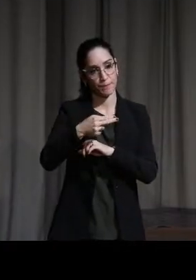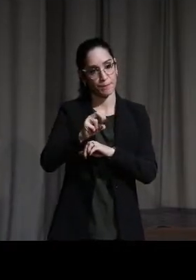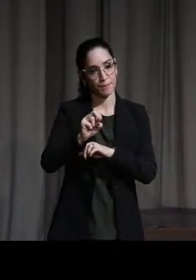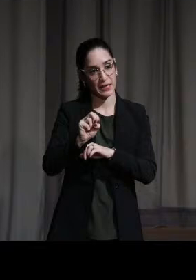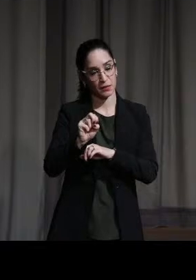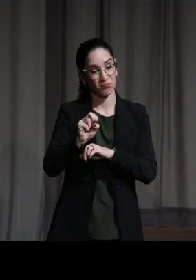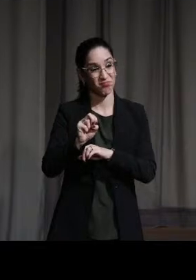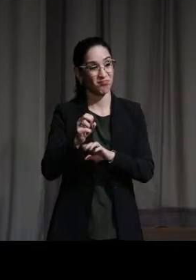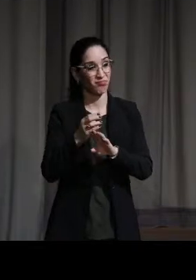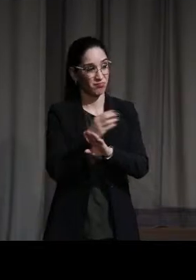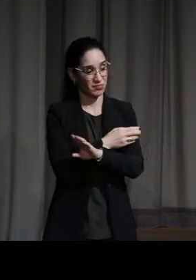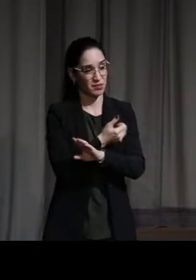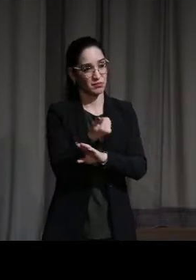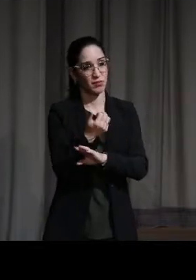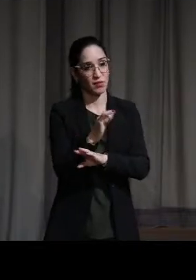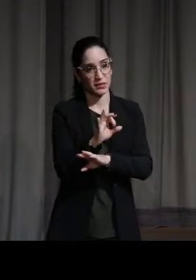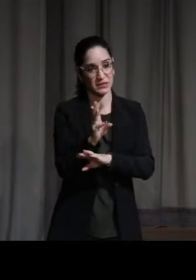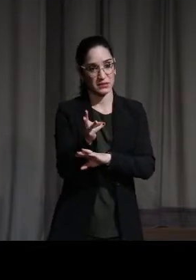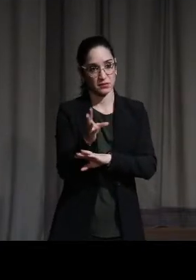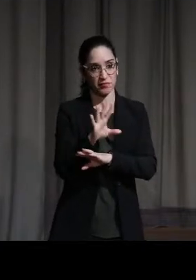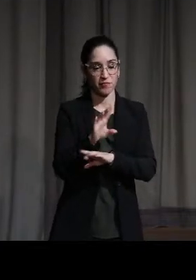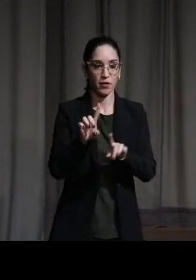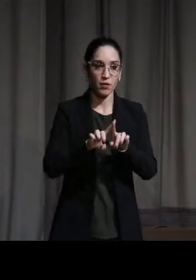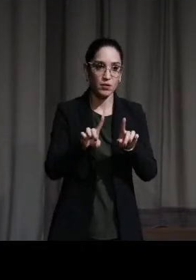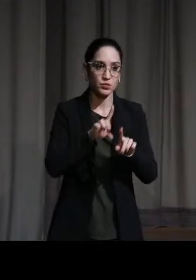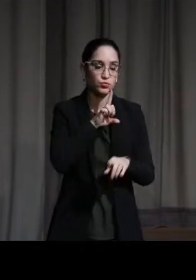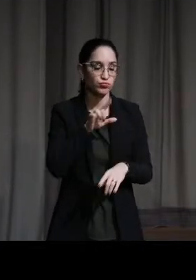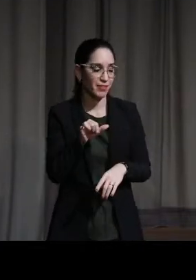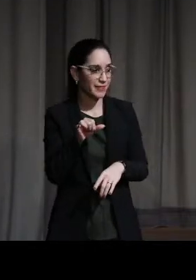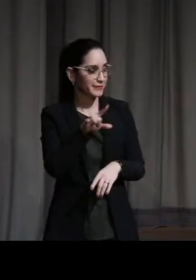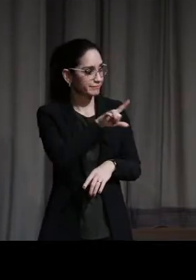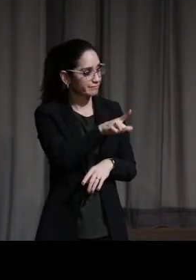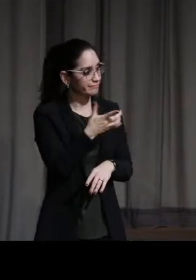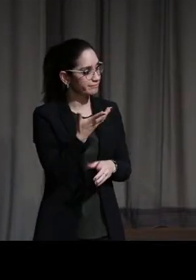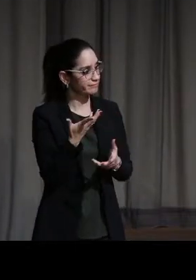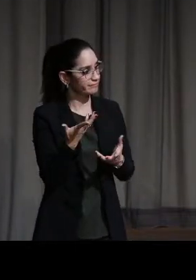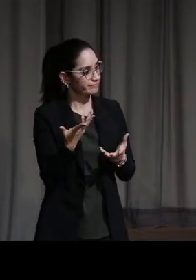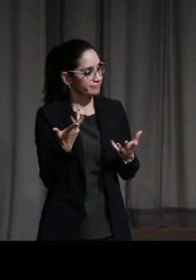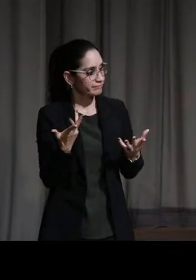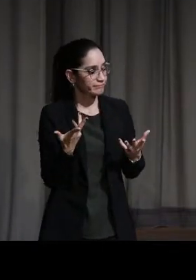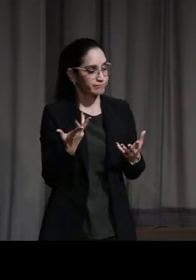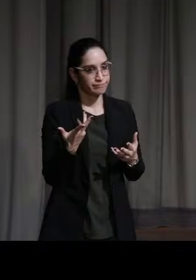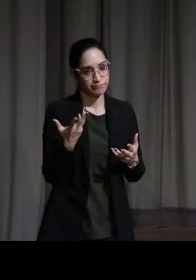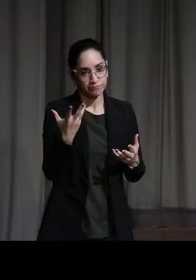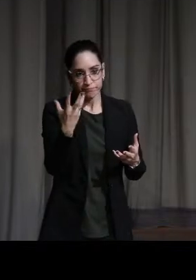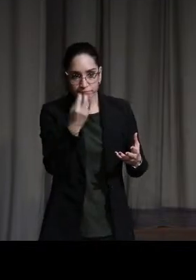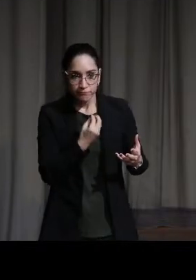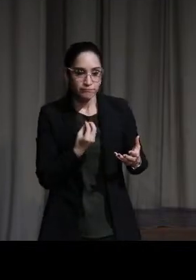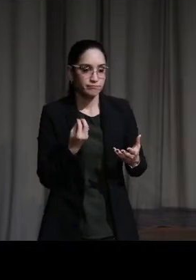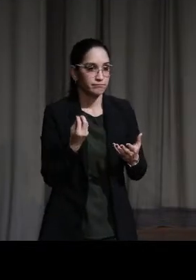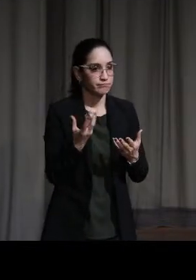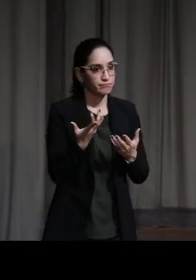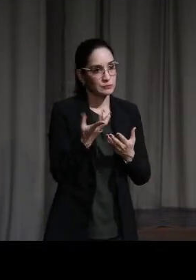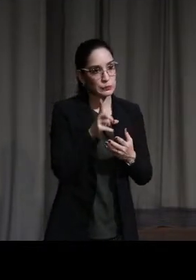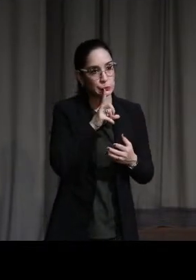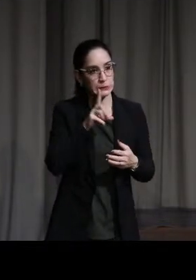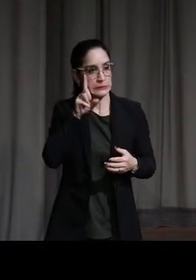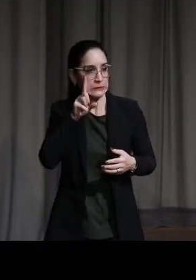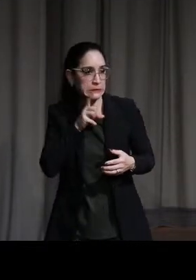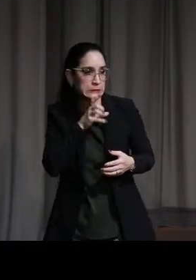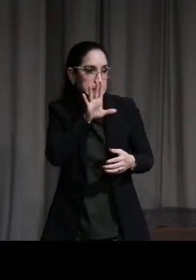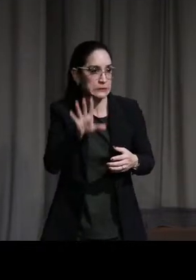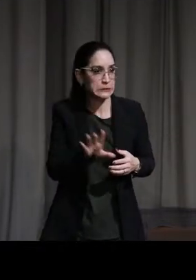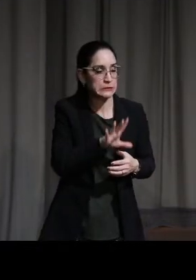know, unlike Eve, which has a very seductive quality in its darkness, this has, you know, a kind of a more